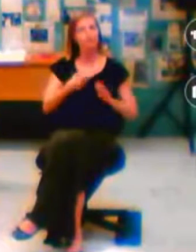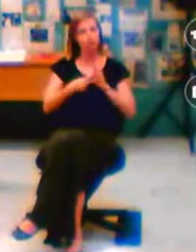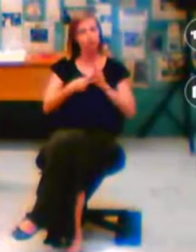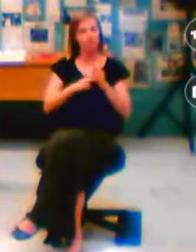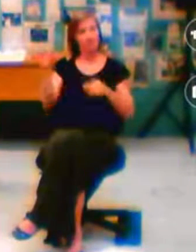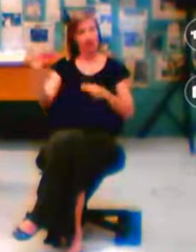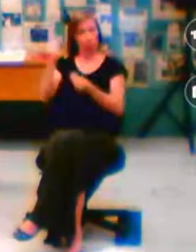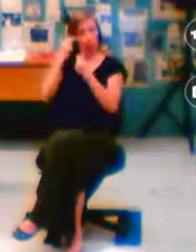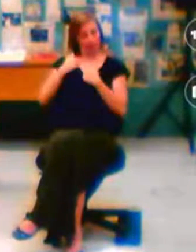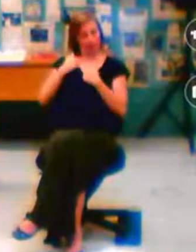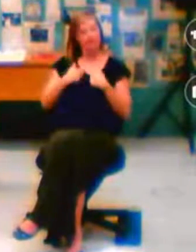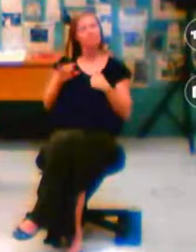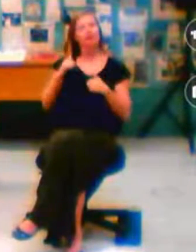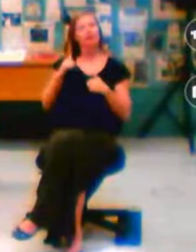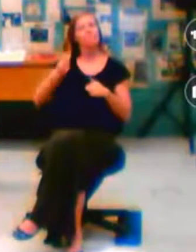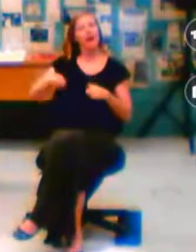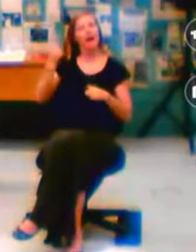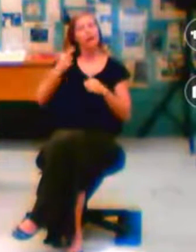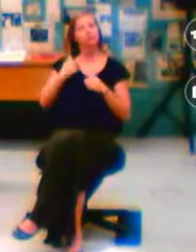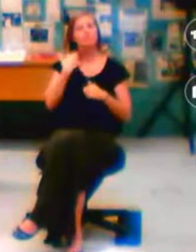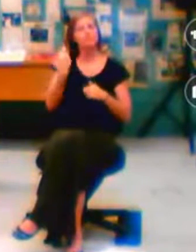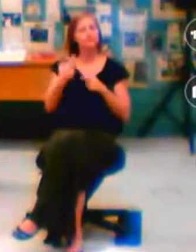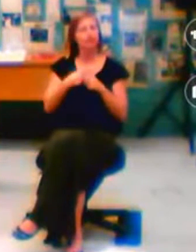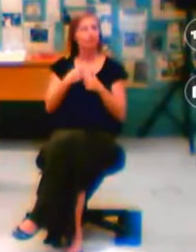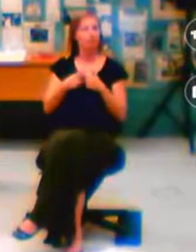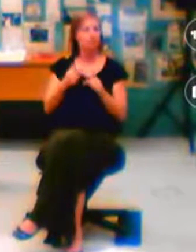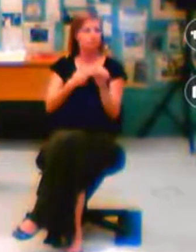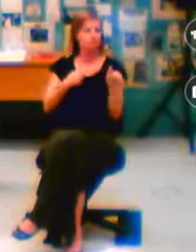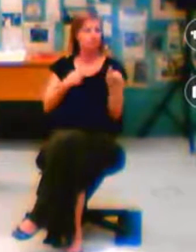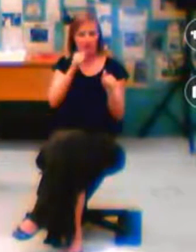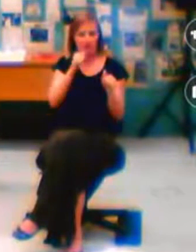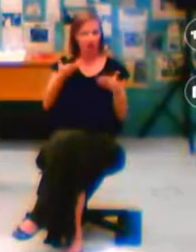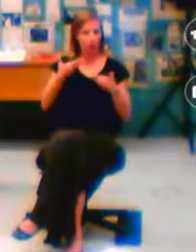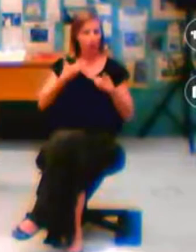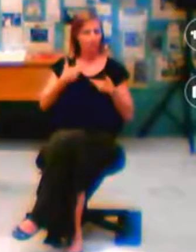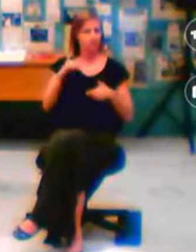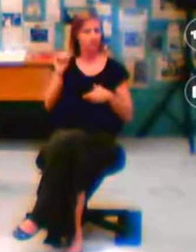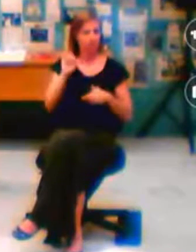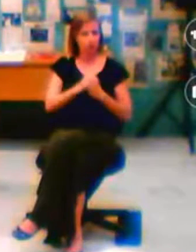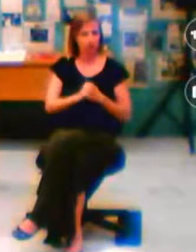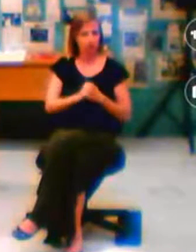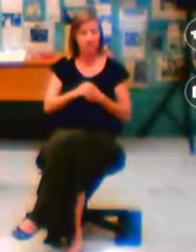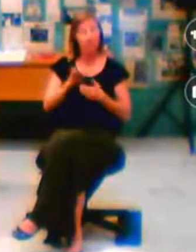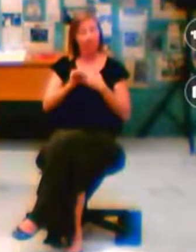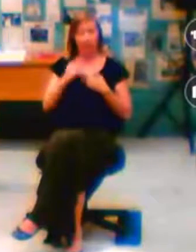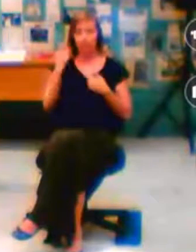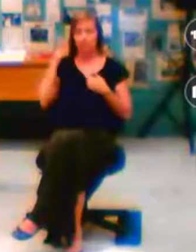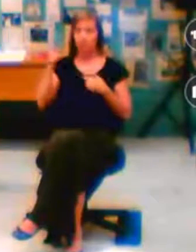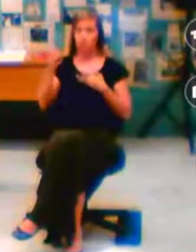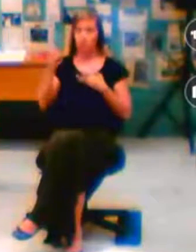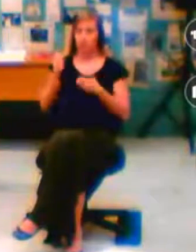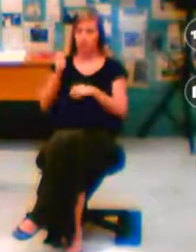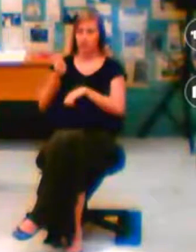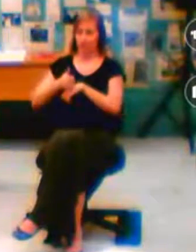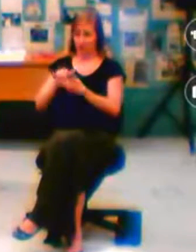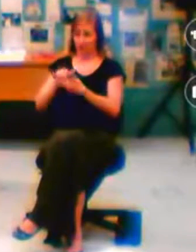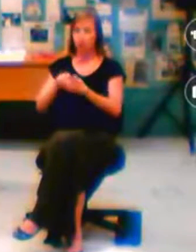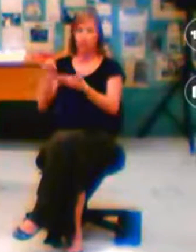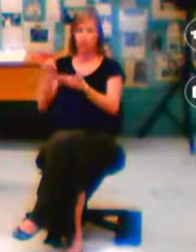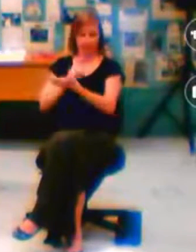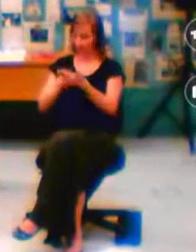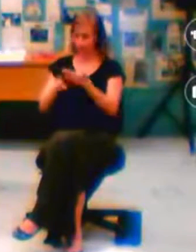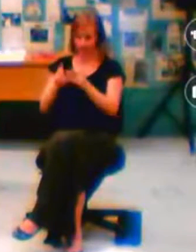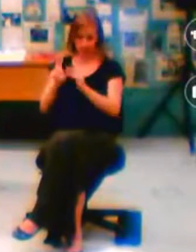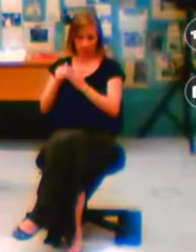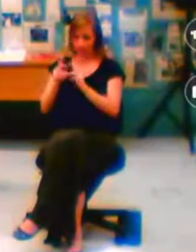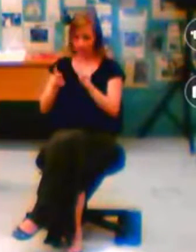that category now because I'm over 55, I'm overweight, don't tell my doctor, you know, and I'm Latina, so I am at perceived higher